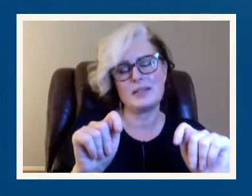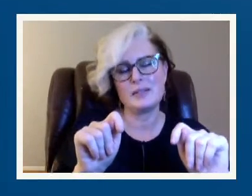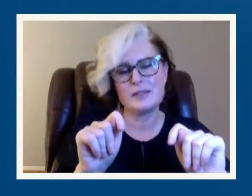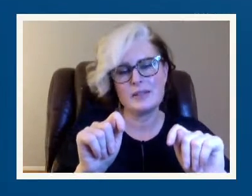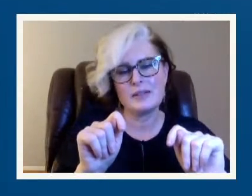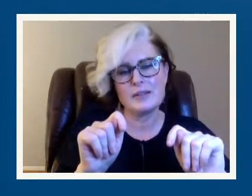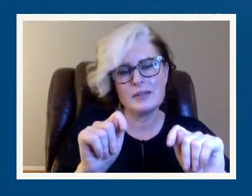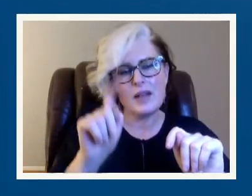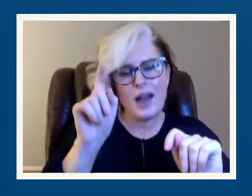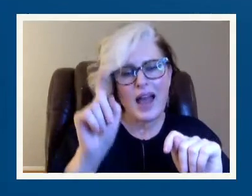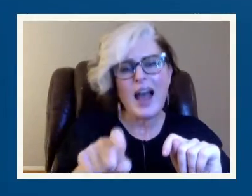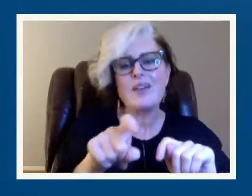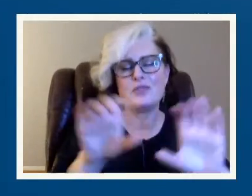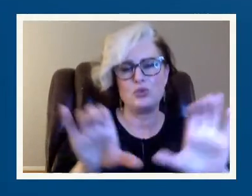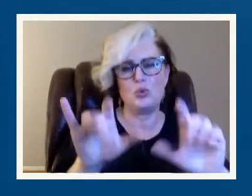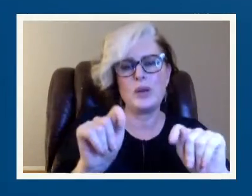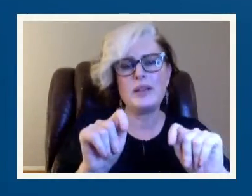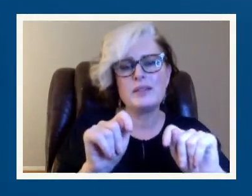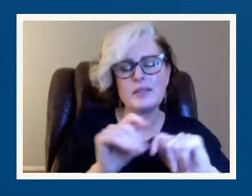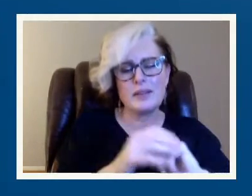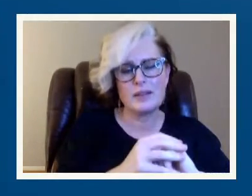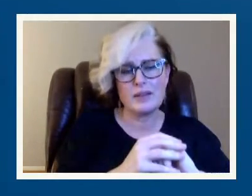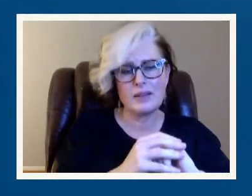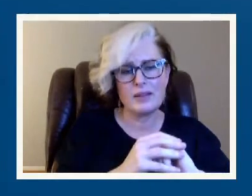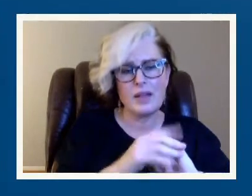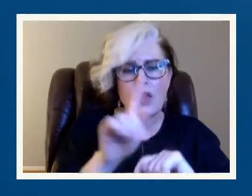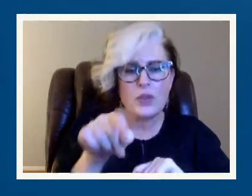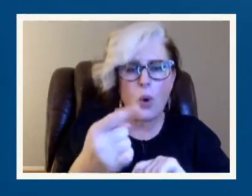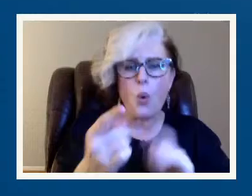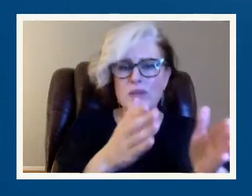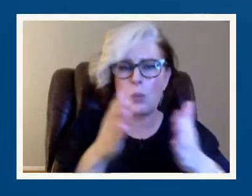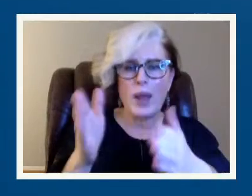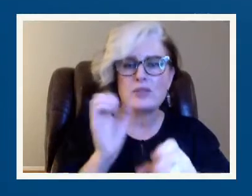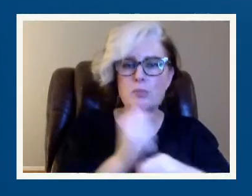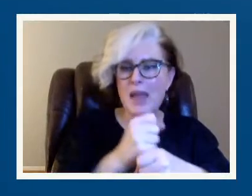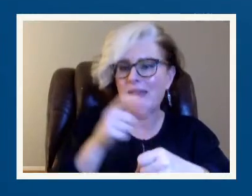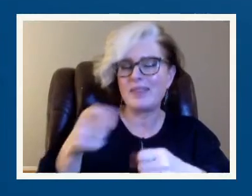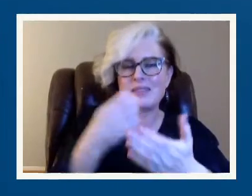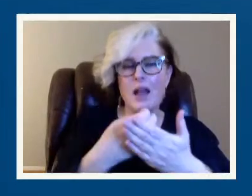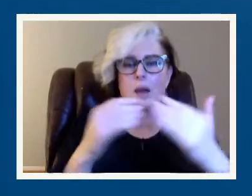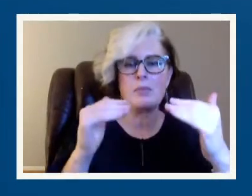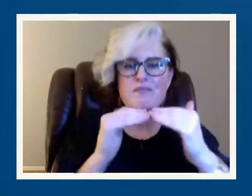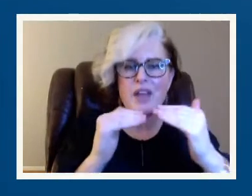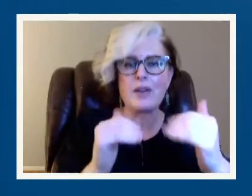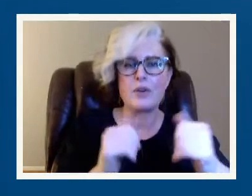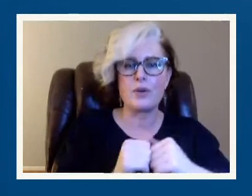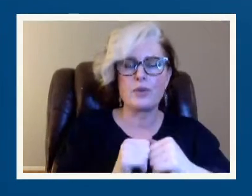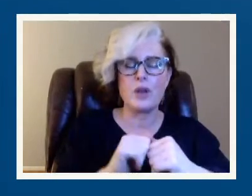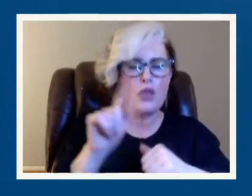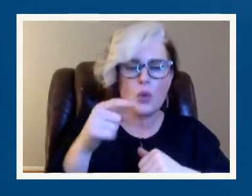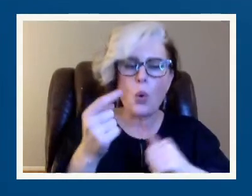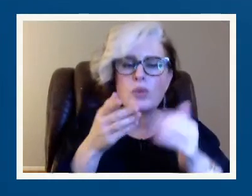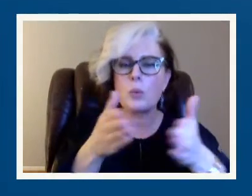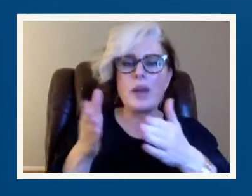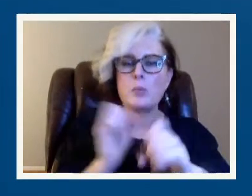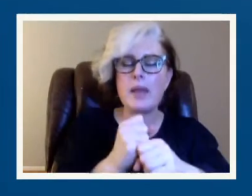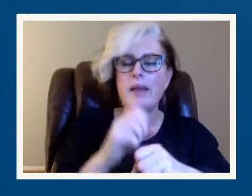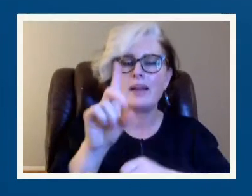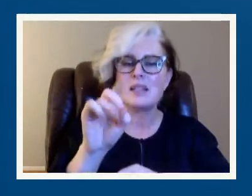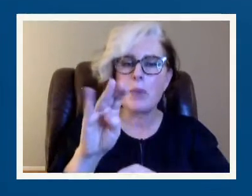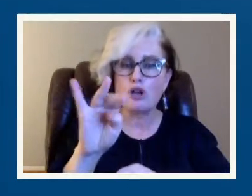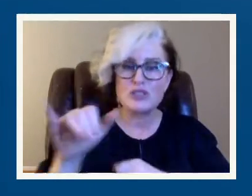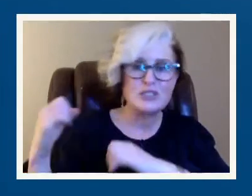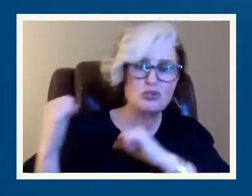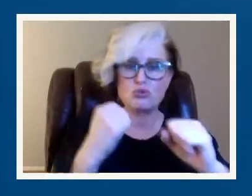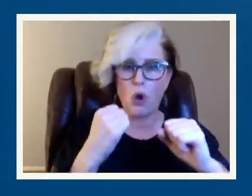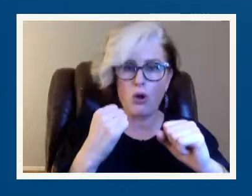You have to do it. The only way to make this economy fair, the only way to make our democracy stronger